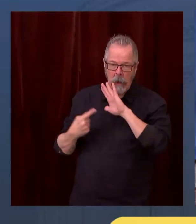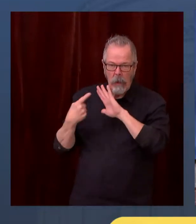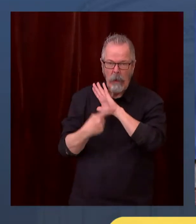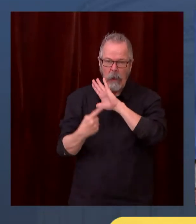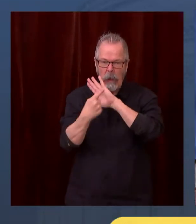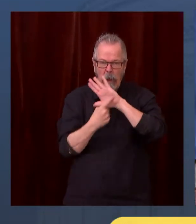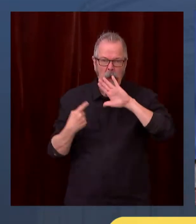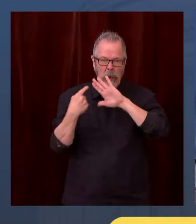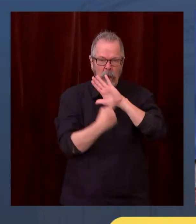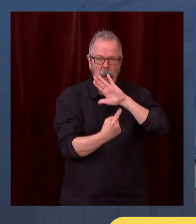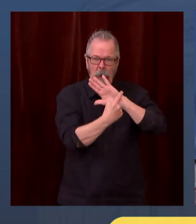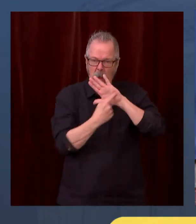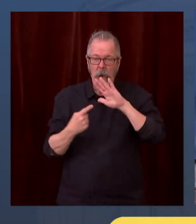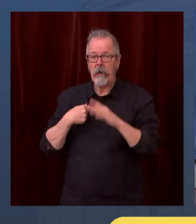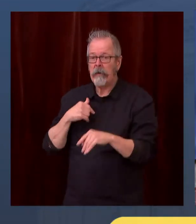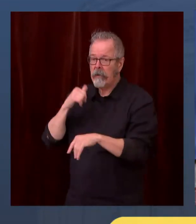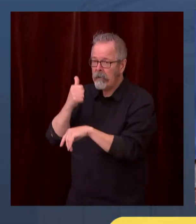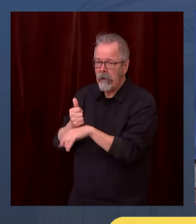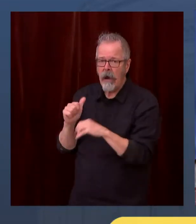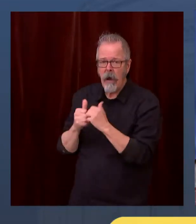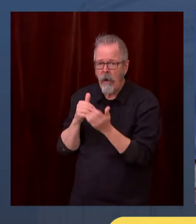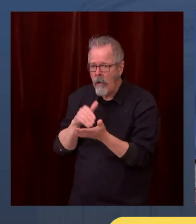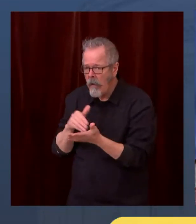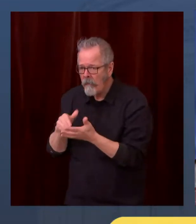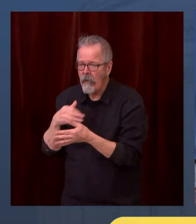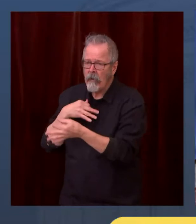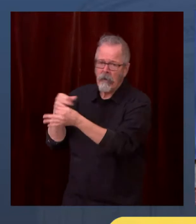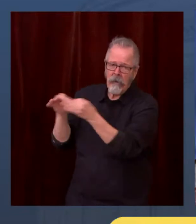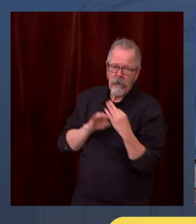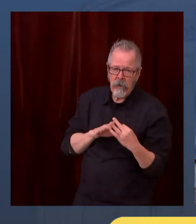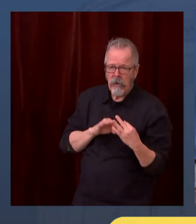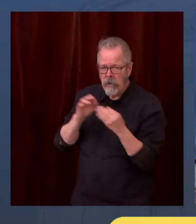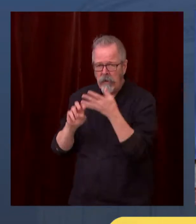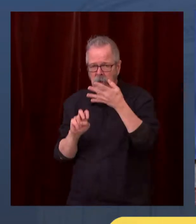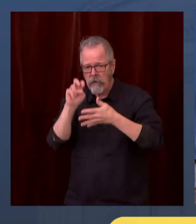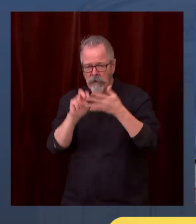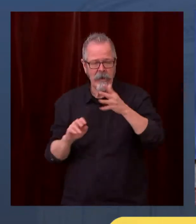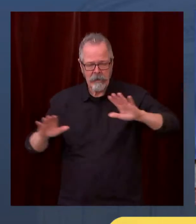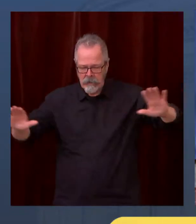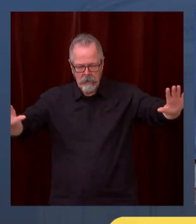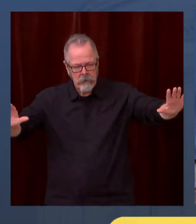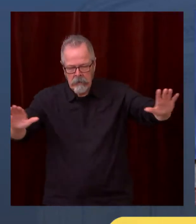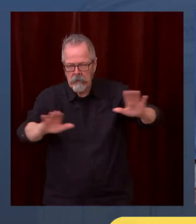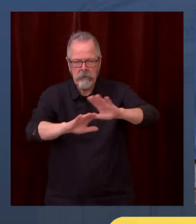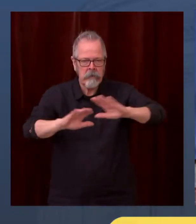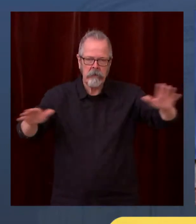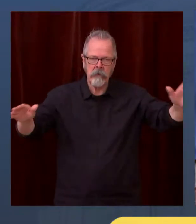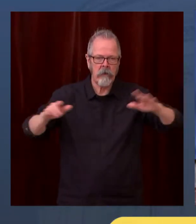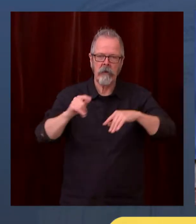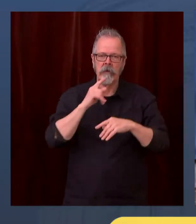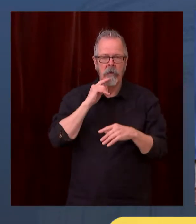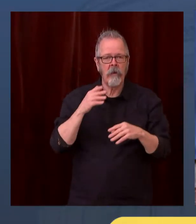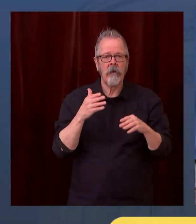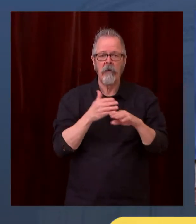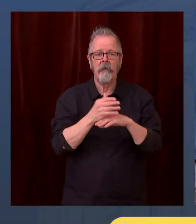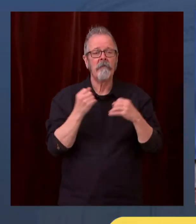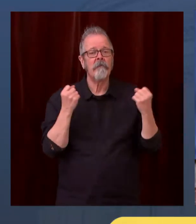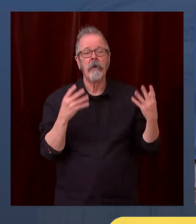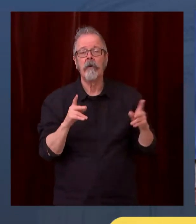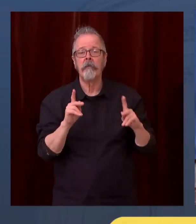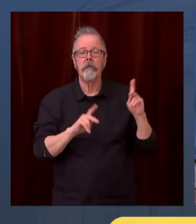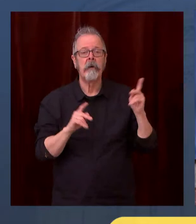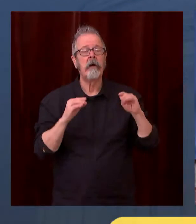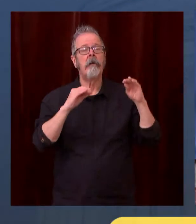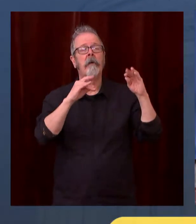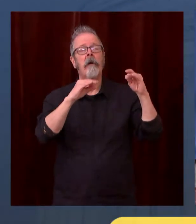set the metrics, how often that we look at. I could give you 100 criticisms of the plan that we've proposed